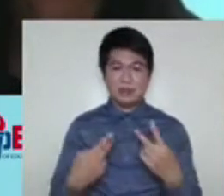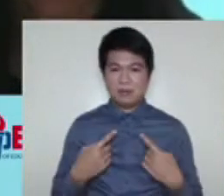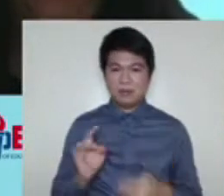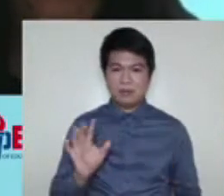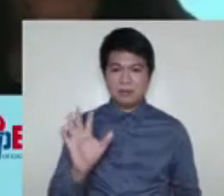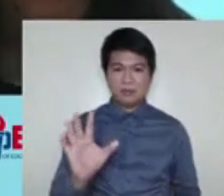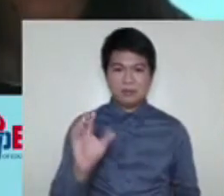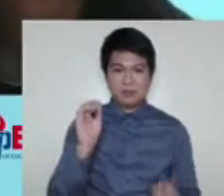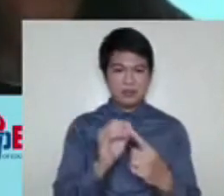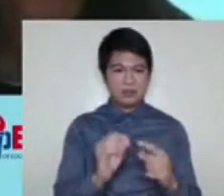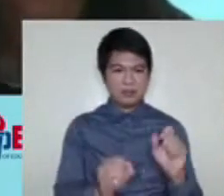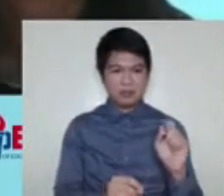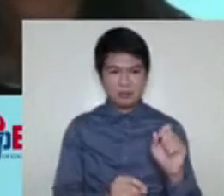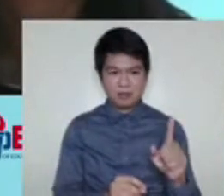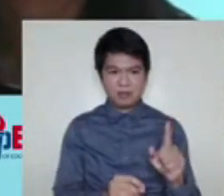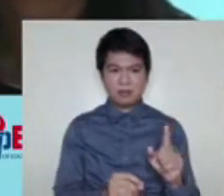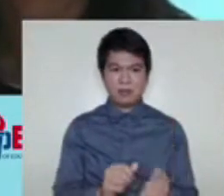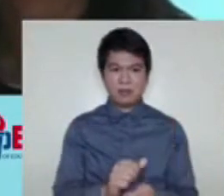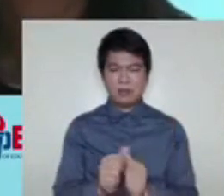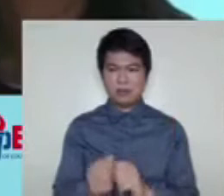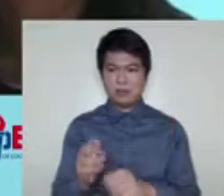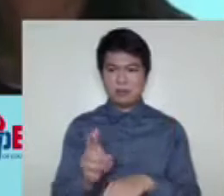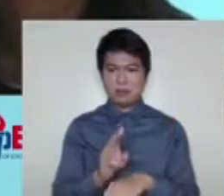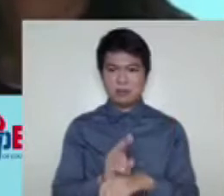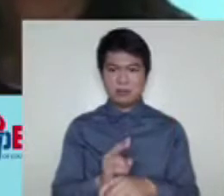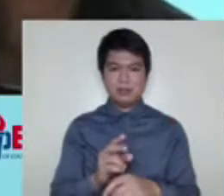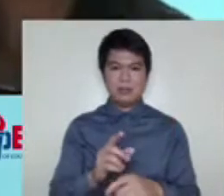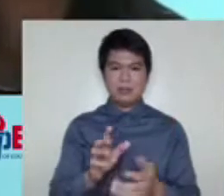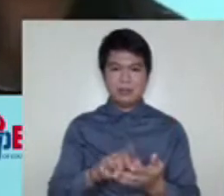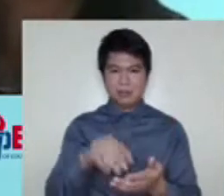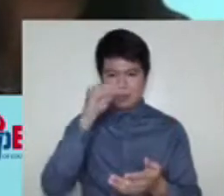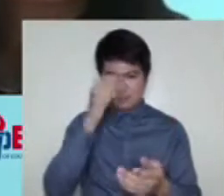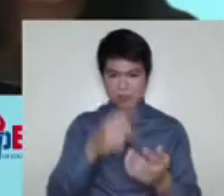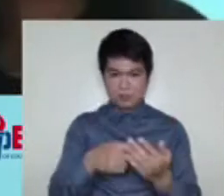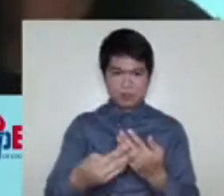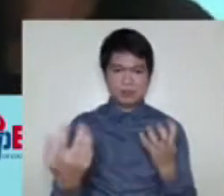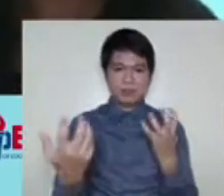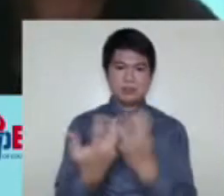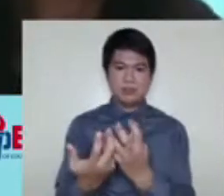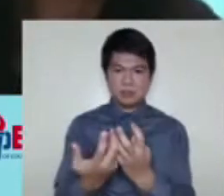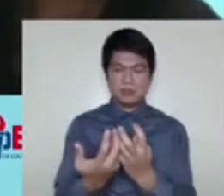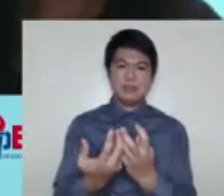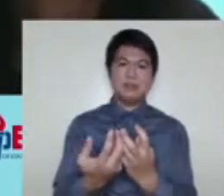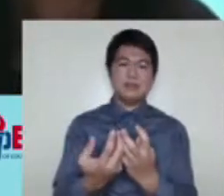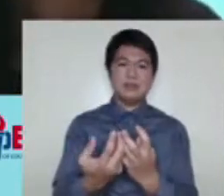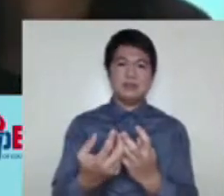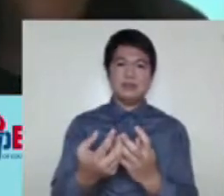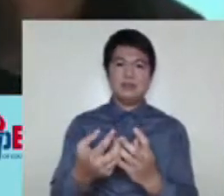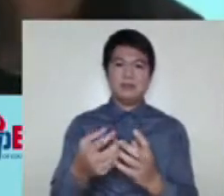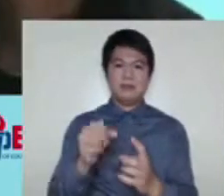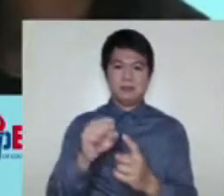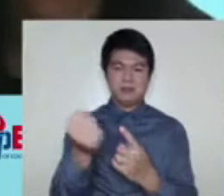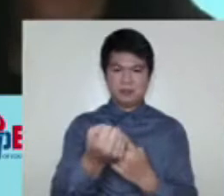adapted and implemented learning programs that ensure relevance and responsiveness to the needs of learners. The MOV